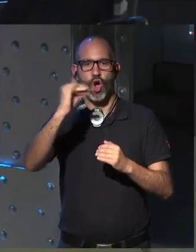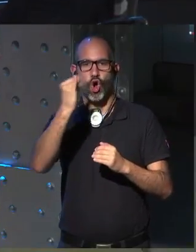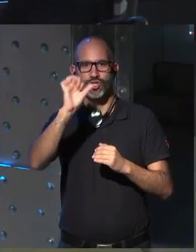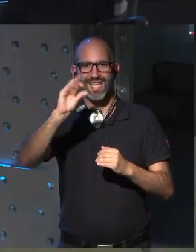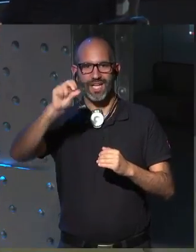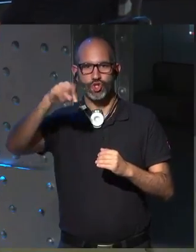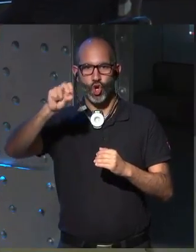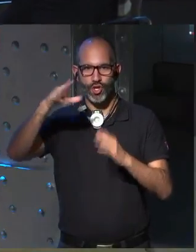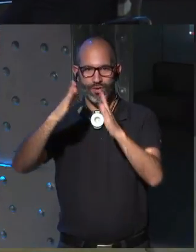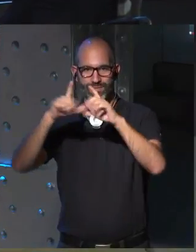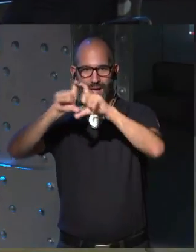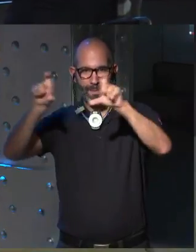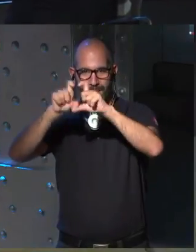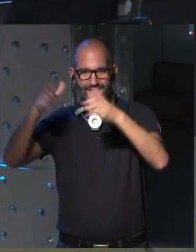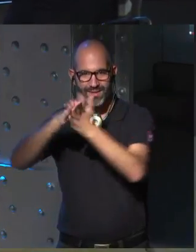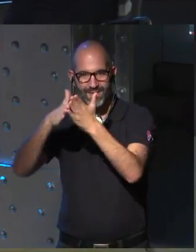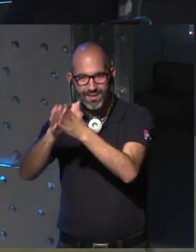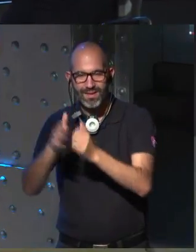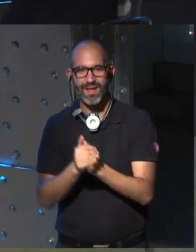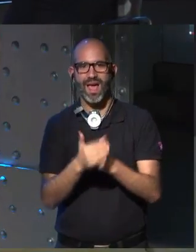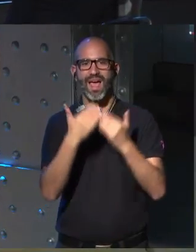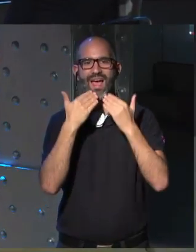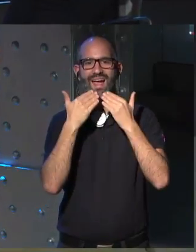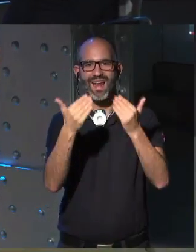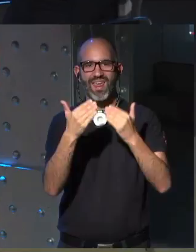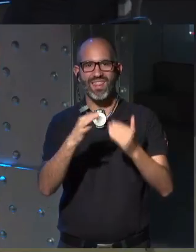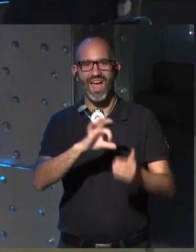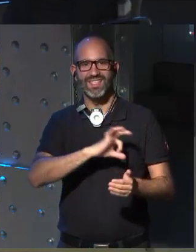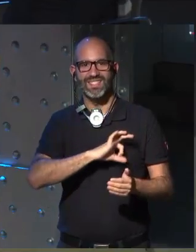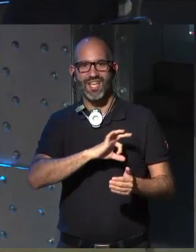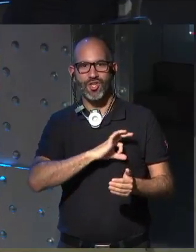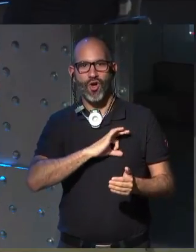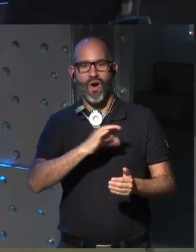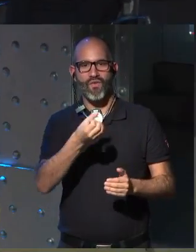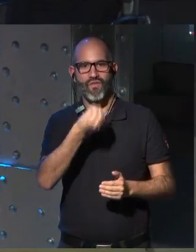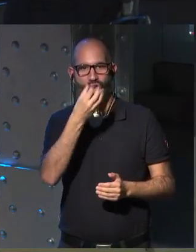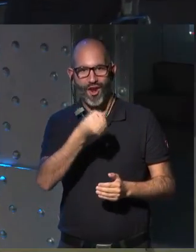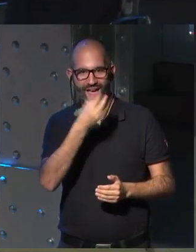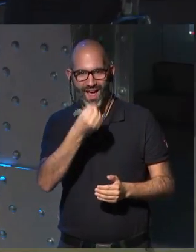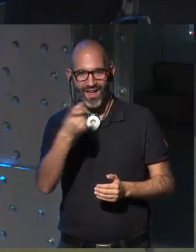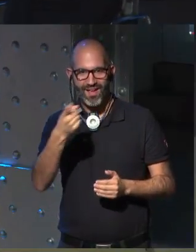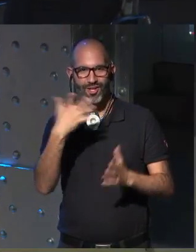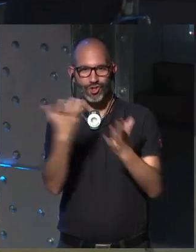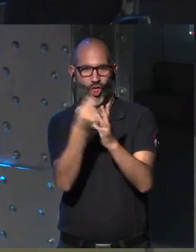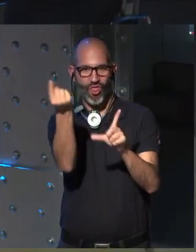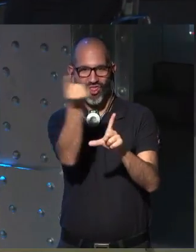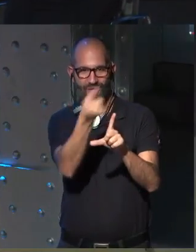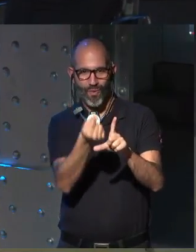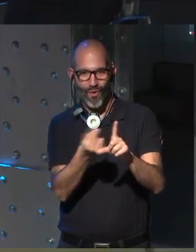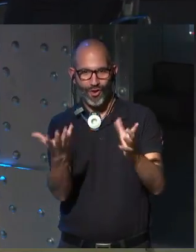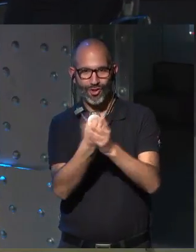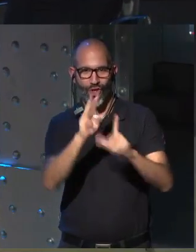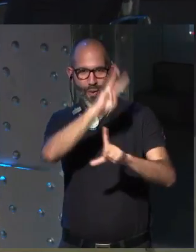Jose Antonio, and thank you also to our master drawer. We have